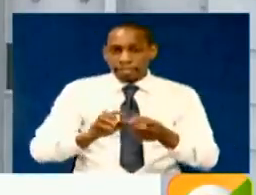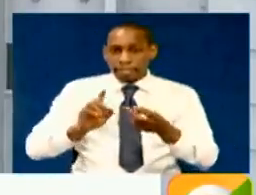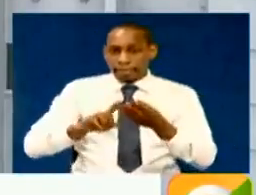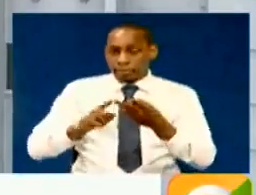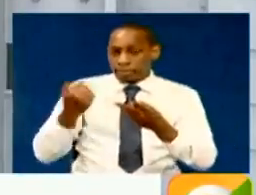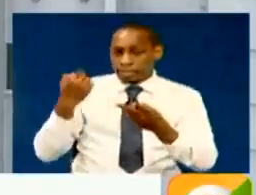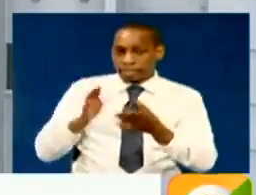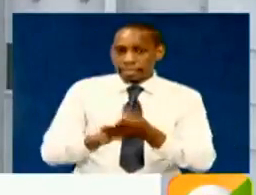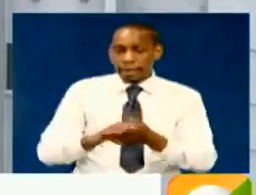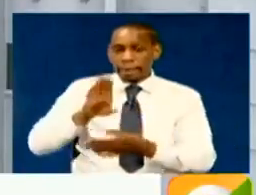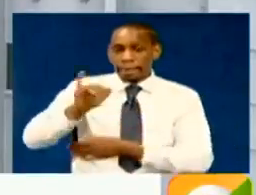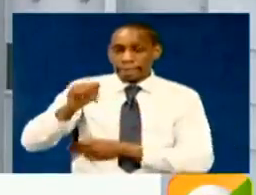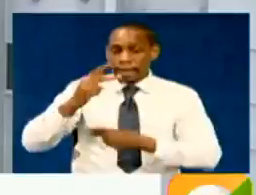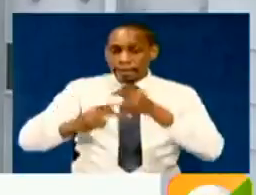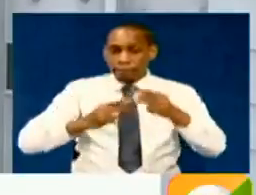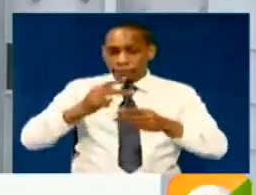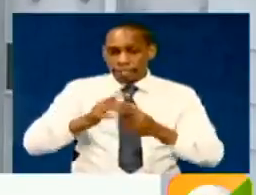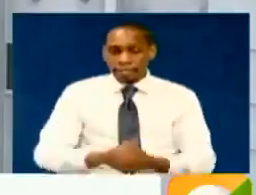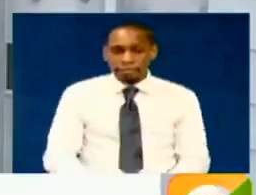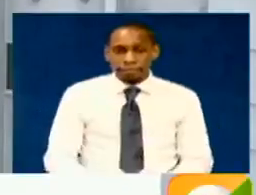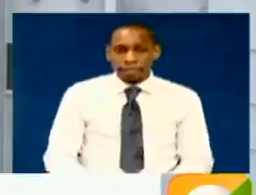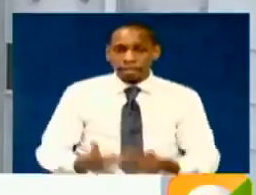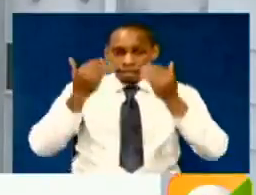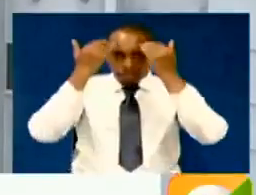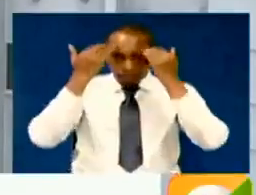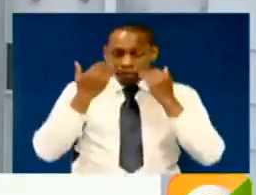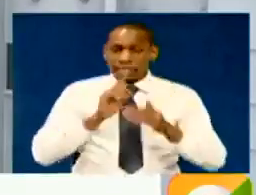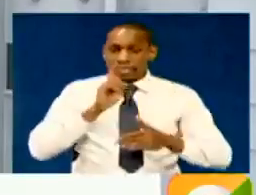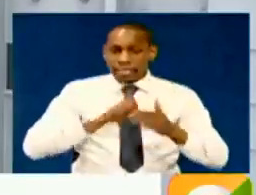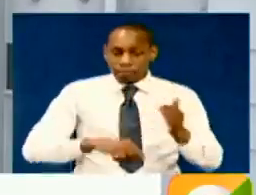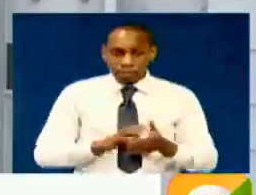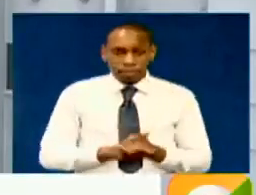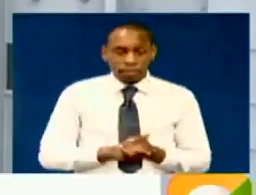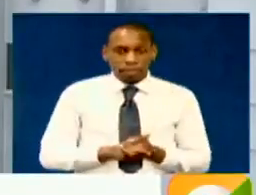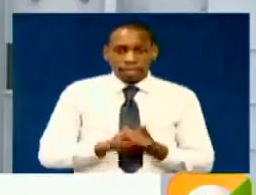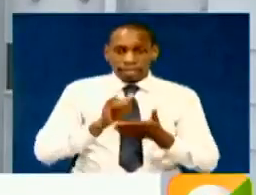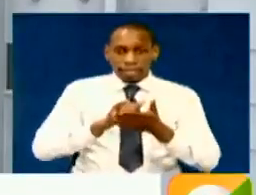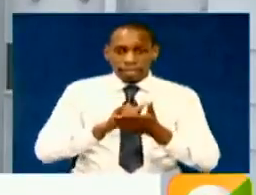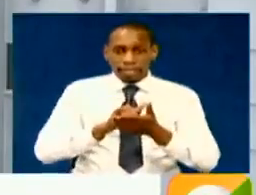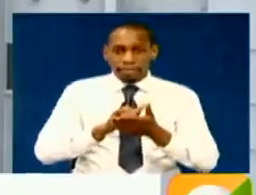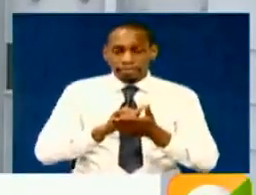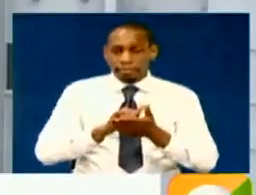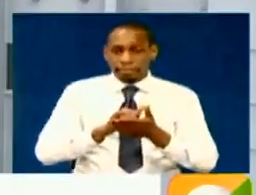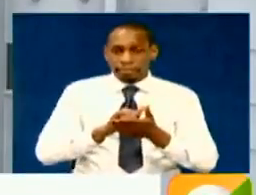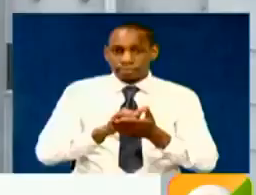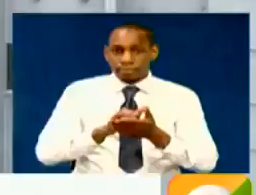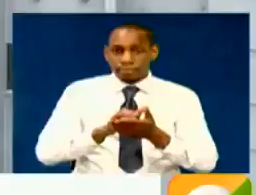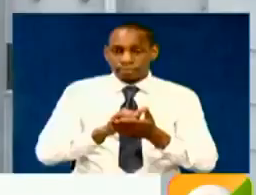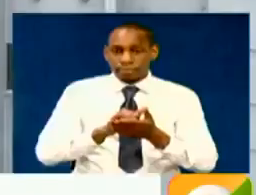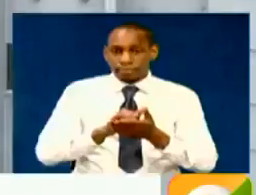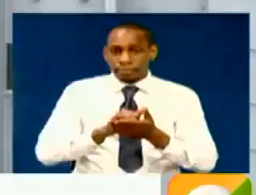just recently with the BBI process. What the courts are saying essentially is that the ends do